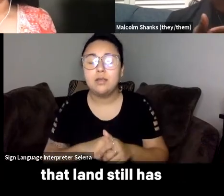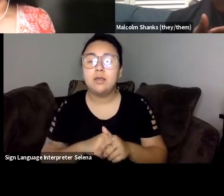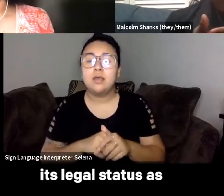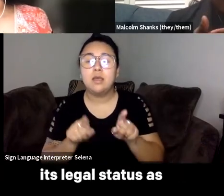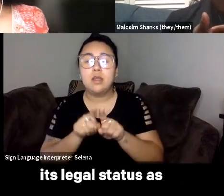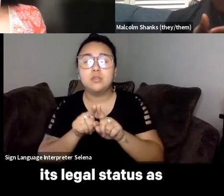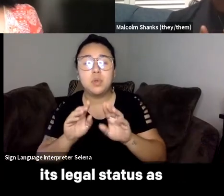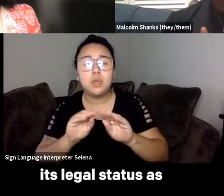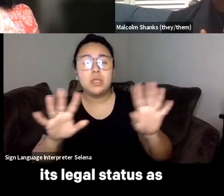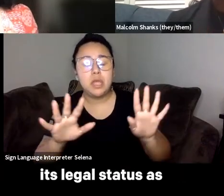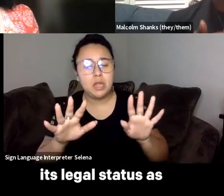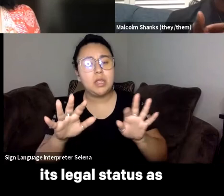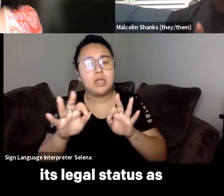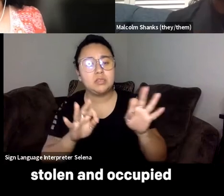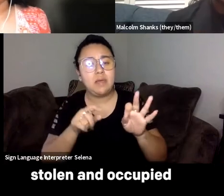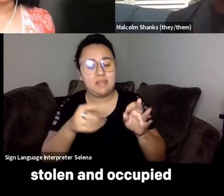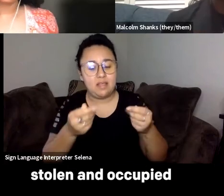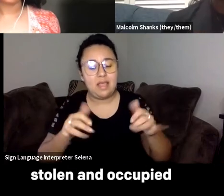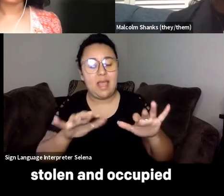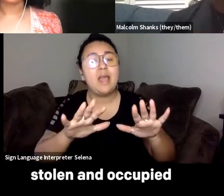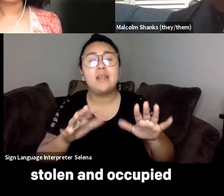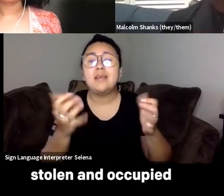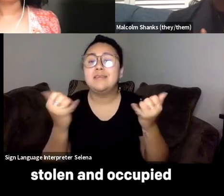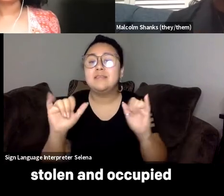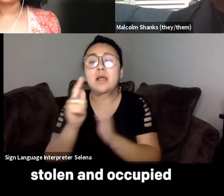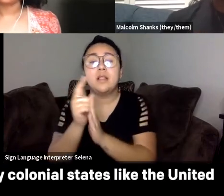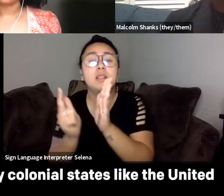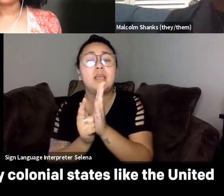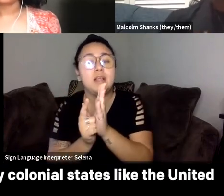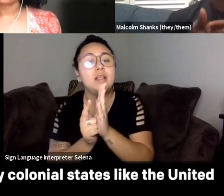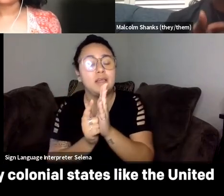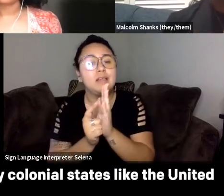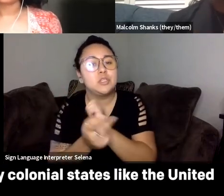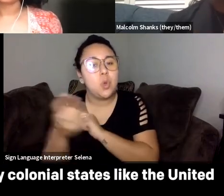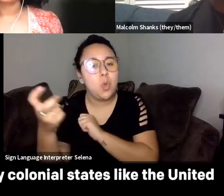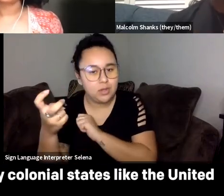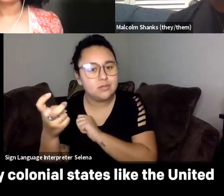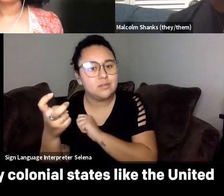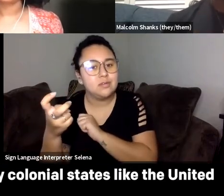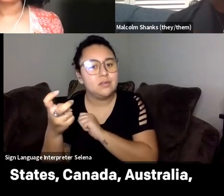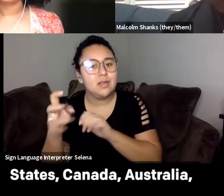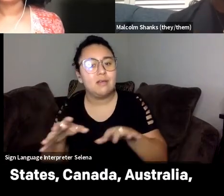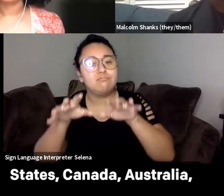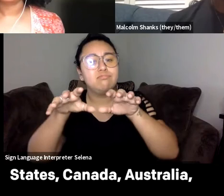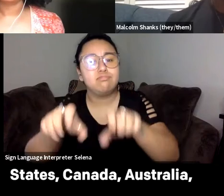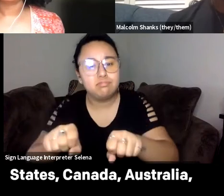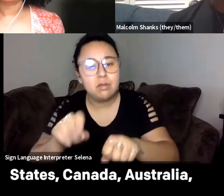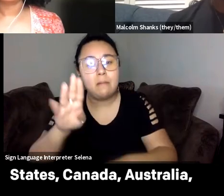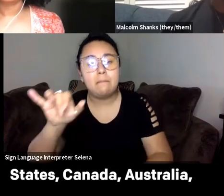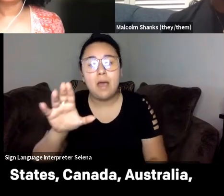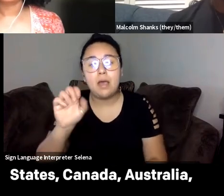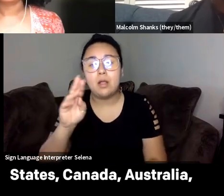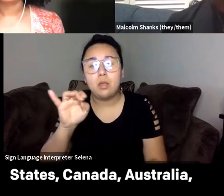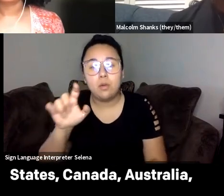that land still has its legal status as stolen and occupied by colonial states like the